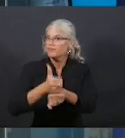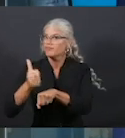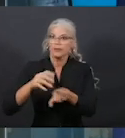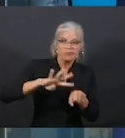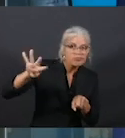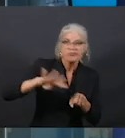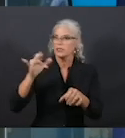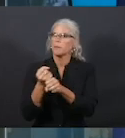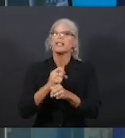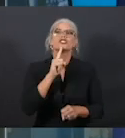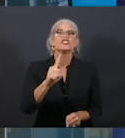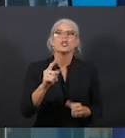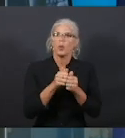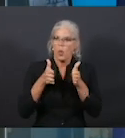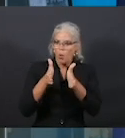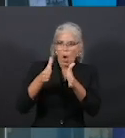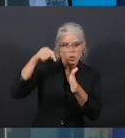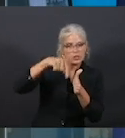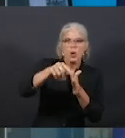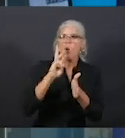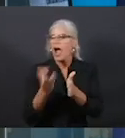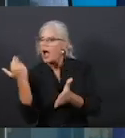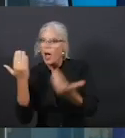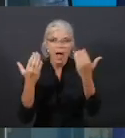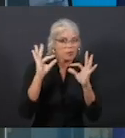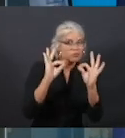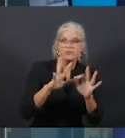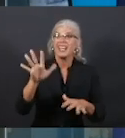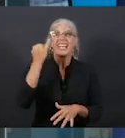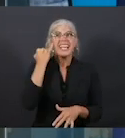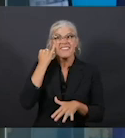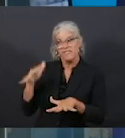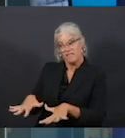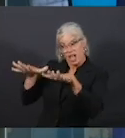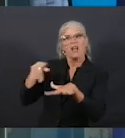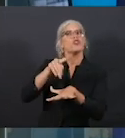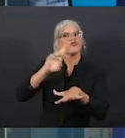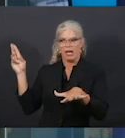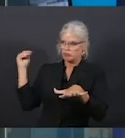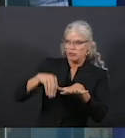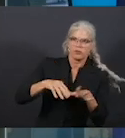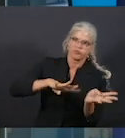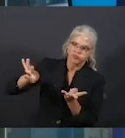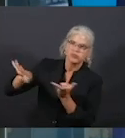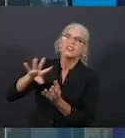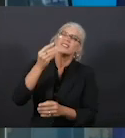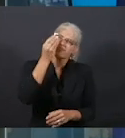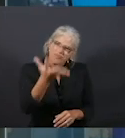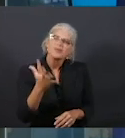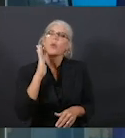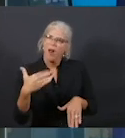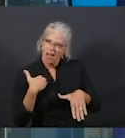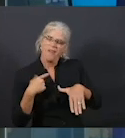help with the roadways, but also help with areas that are under flood. And there are going to be some areas that are going to flood as a result of this